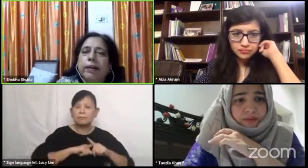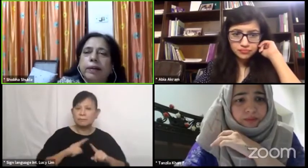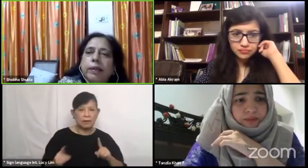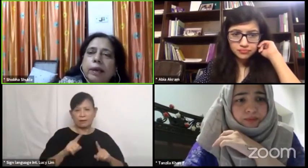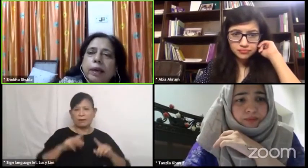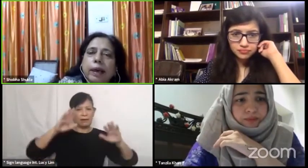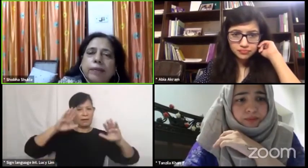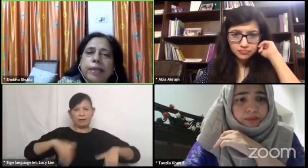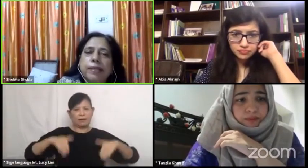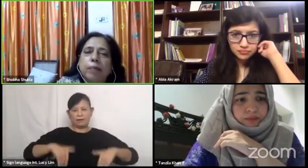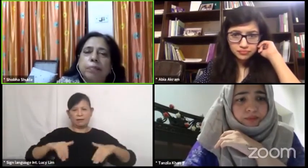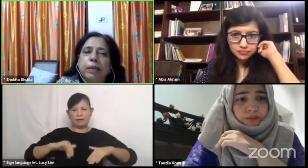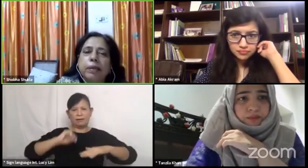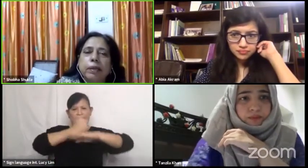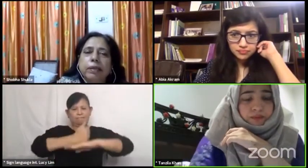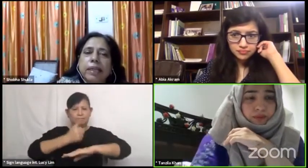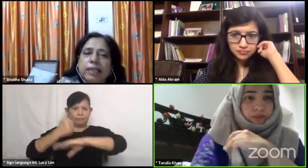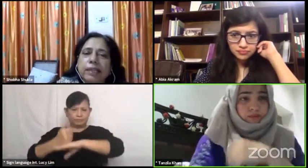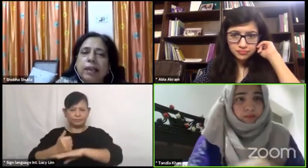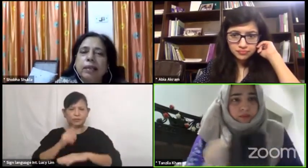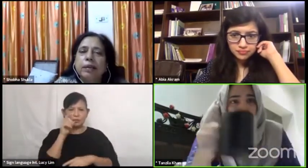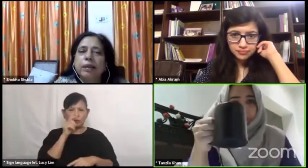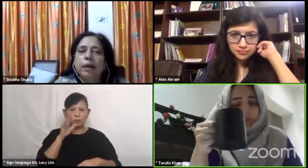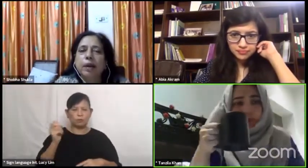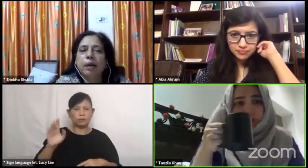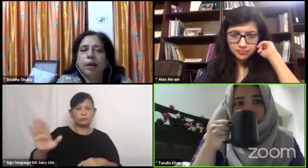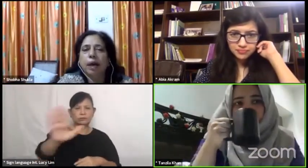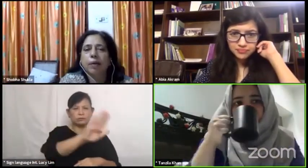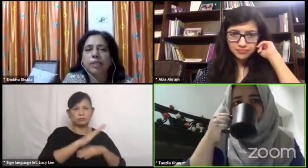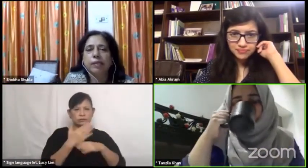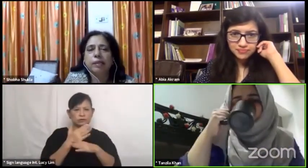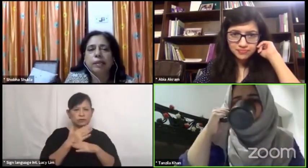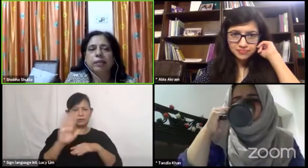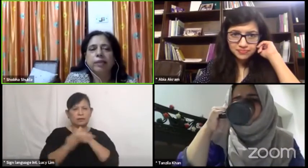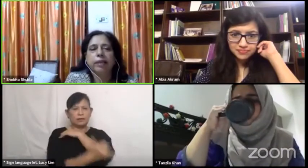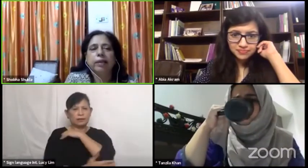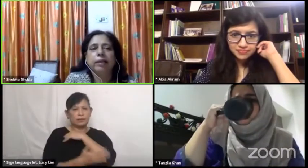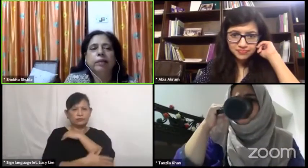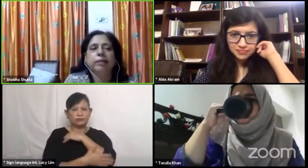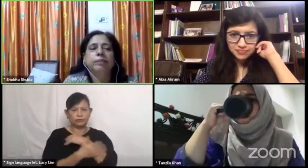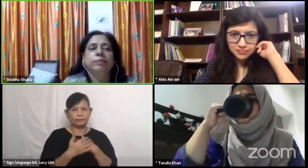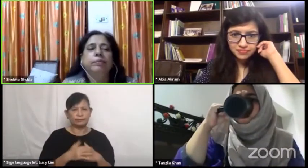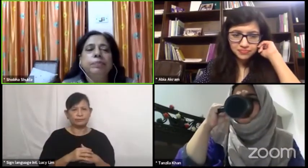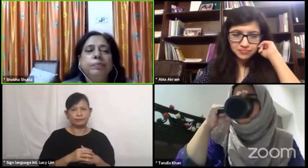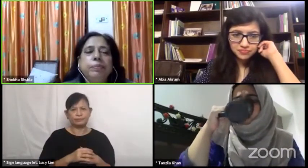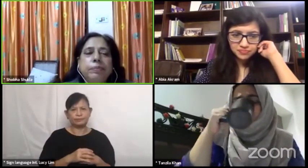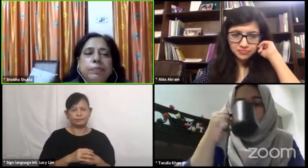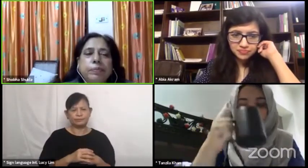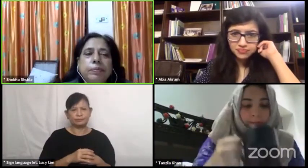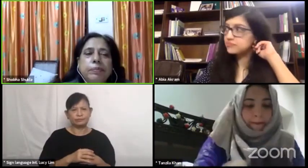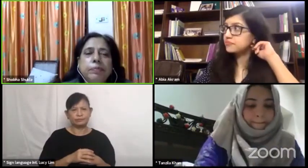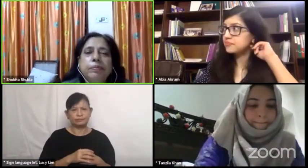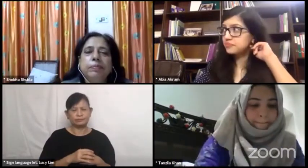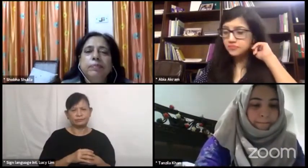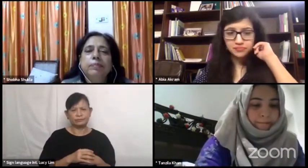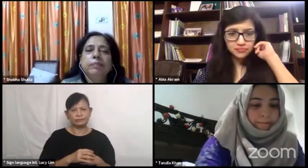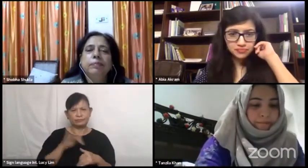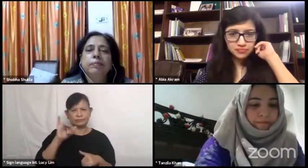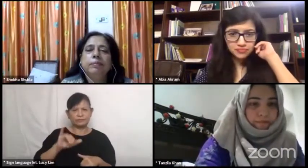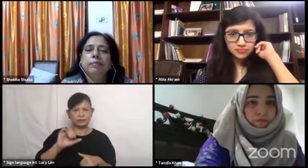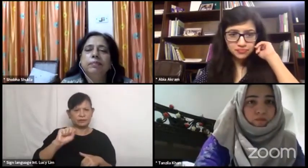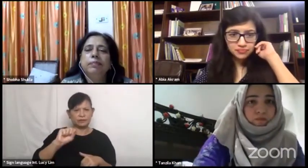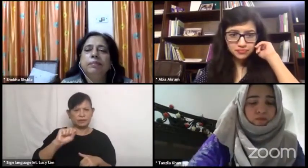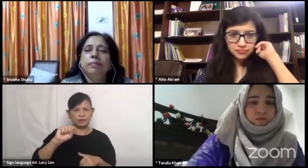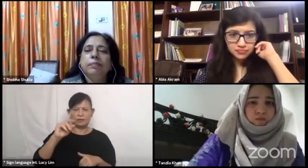their country example? Dakshitha, how is it in Sri Lanka? Yes. Thank you, Shubha. And